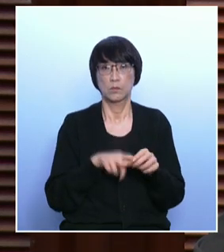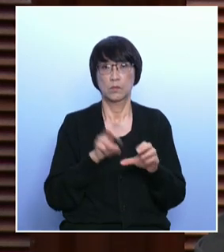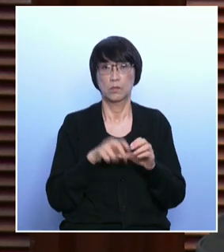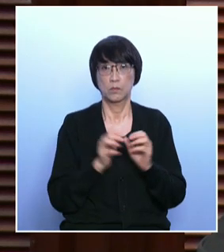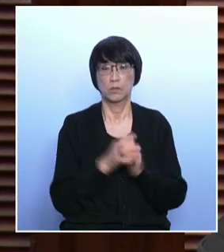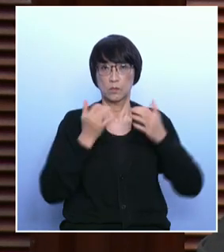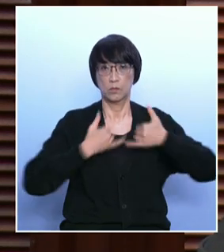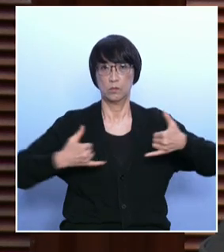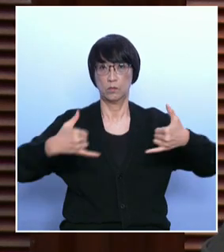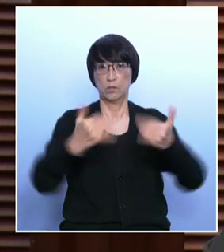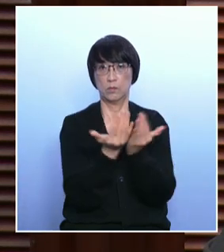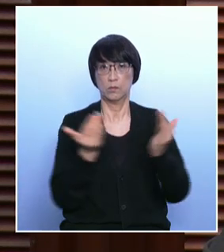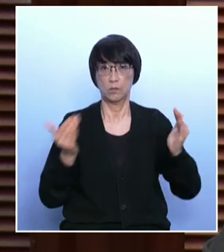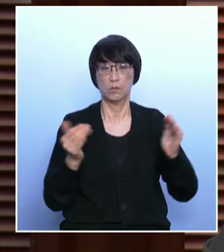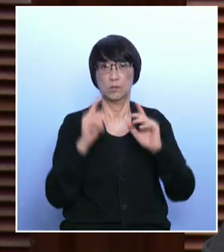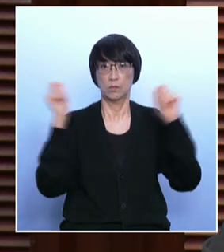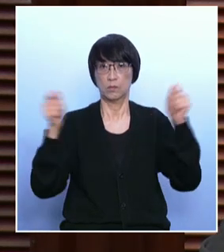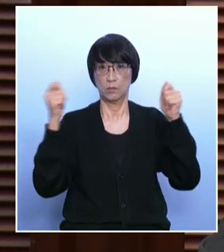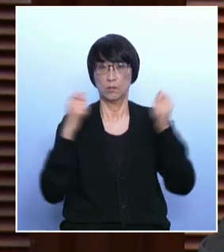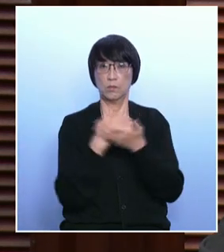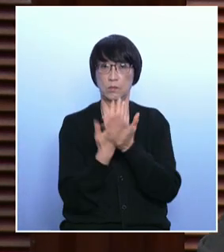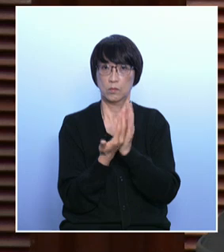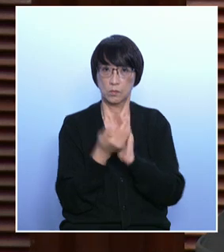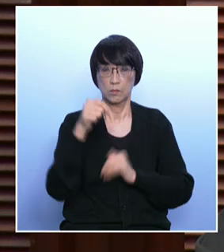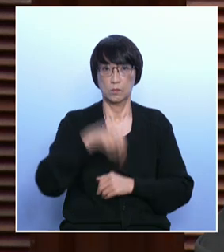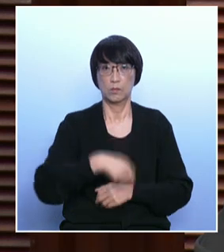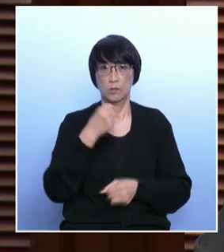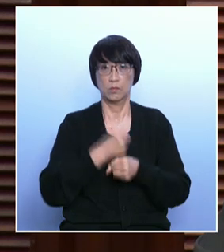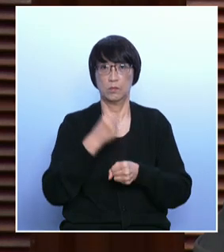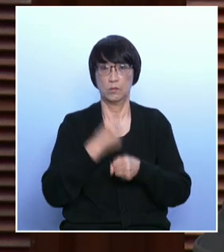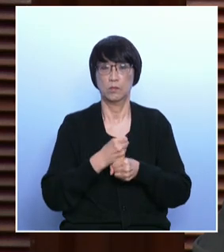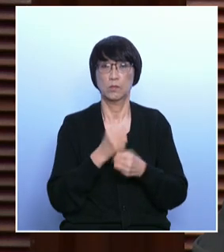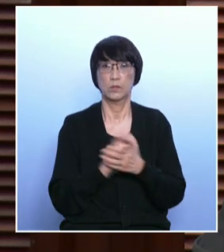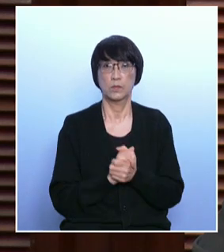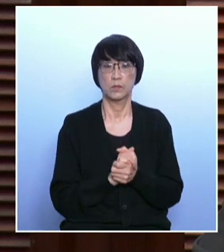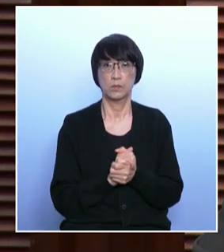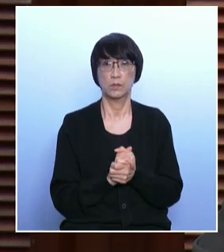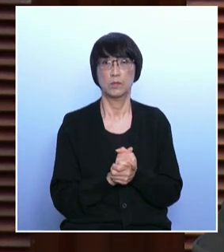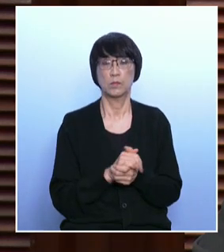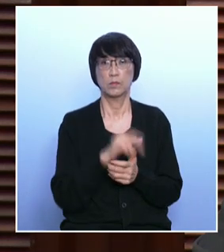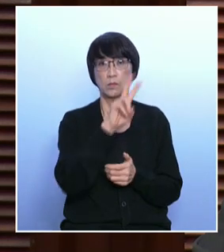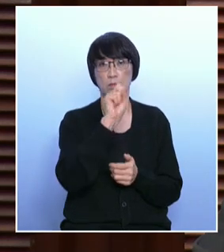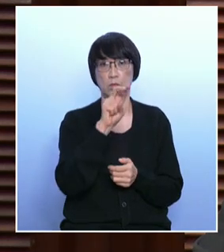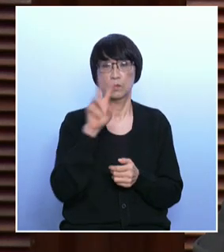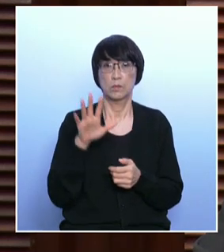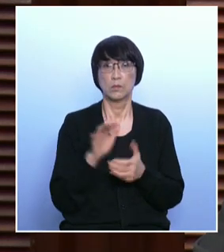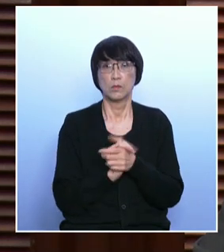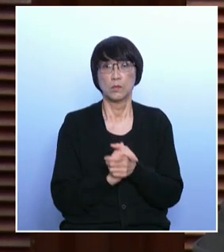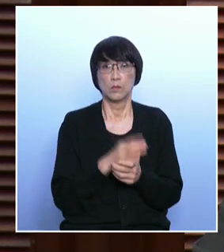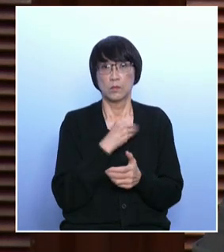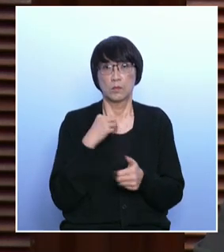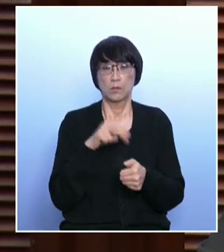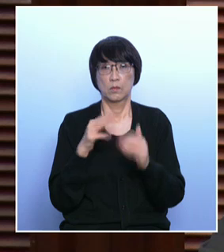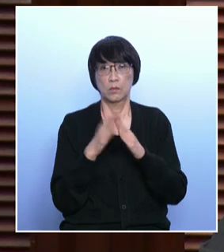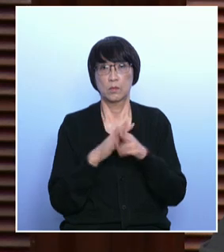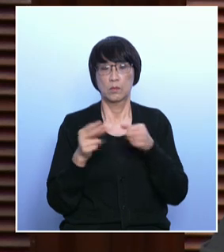There will be more large conventions and mega events in relation to CM. They will be held in Hong Kong.